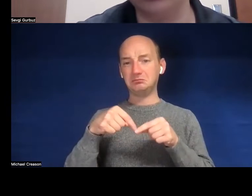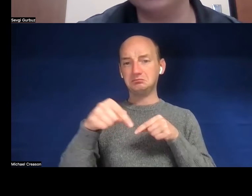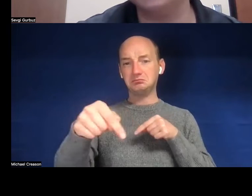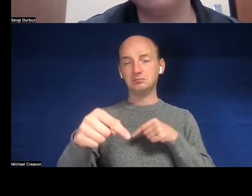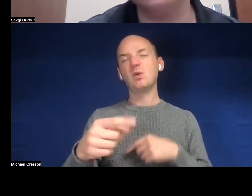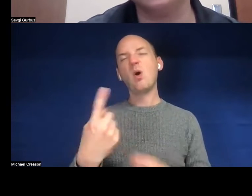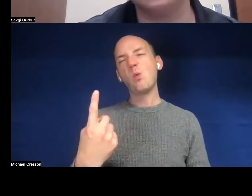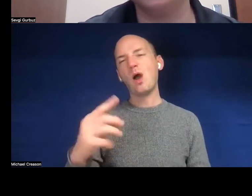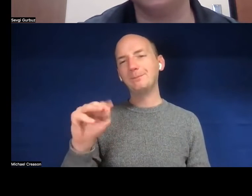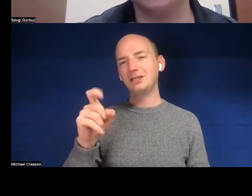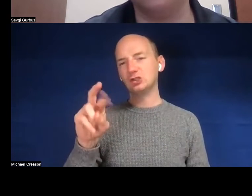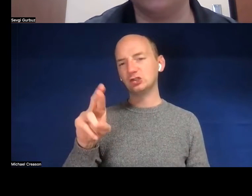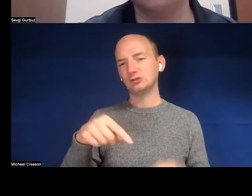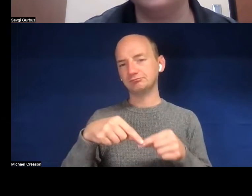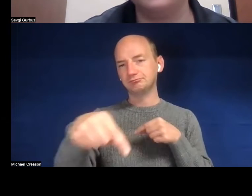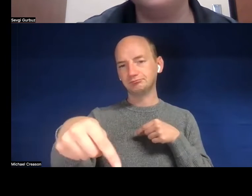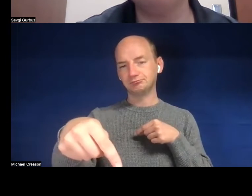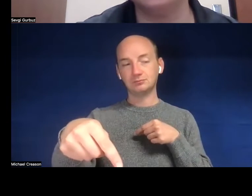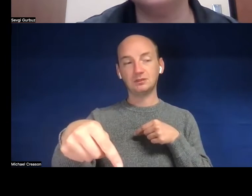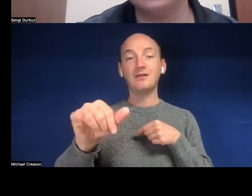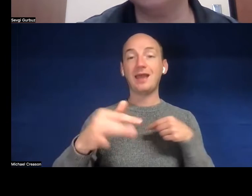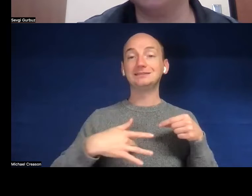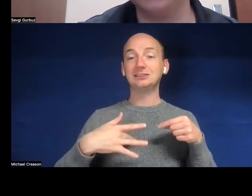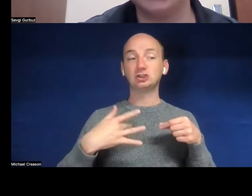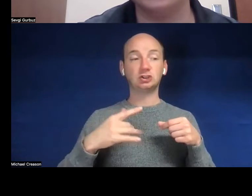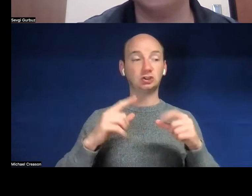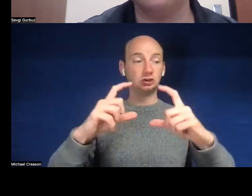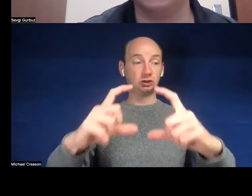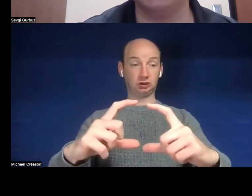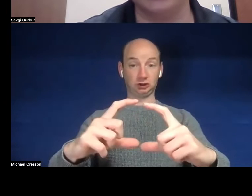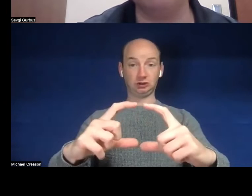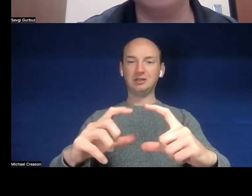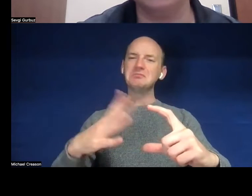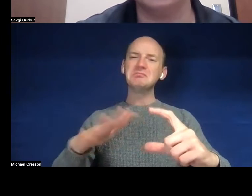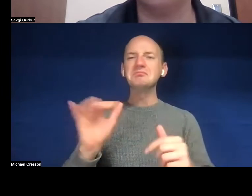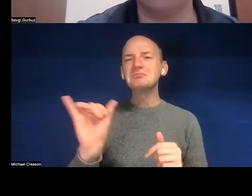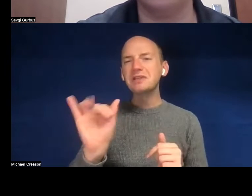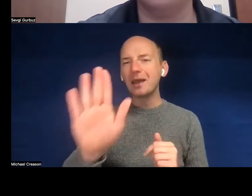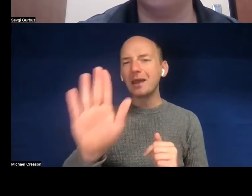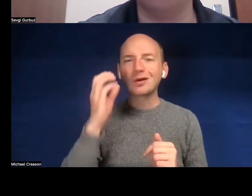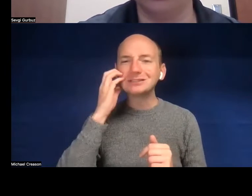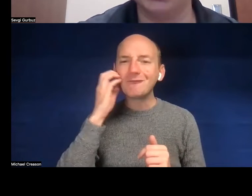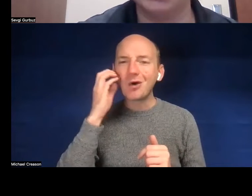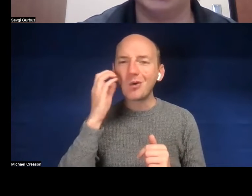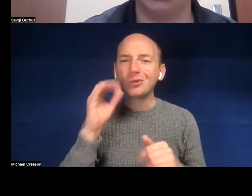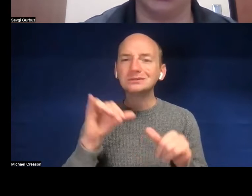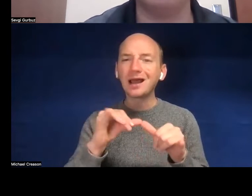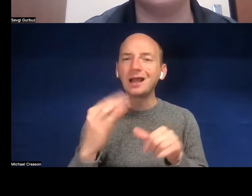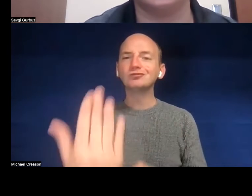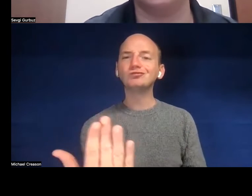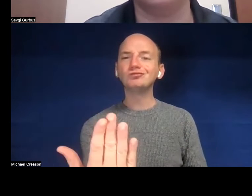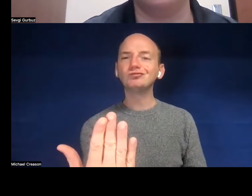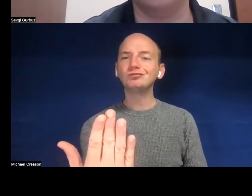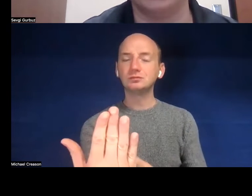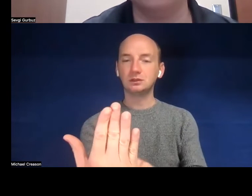is small. It's about the size of your cell phone, but the actual size of the chip that's on the board is just